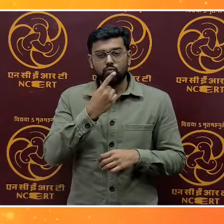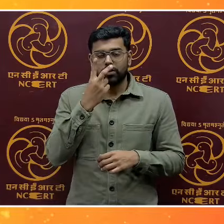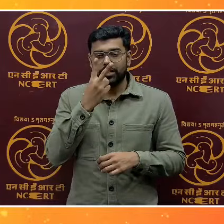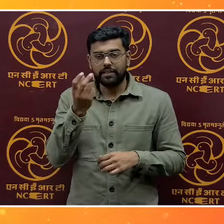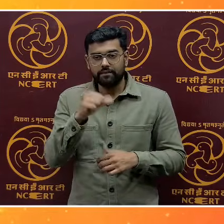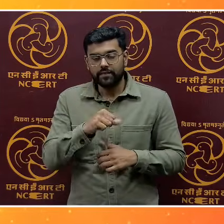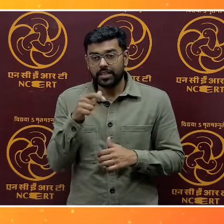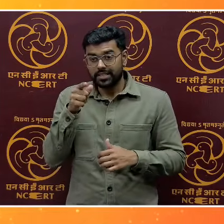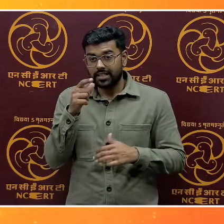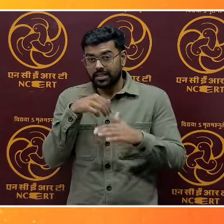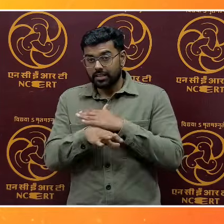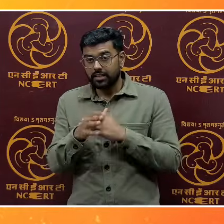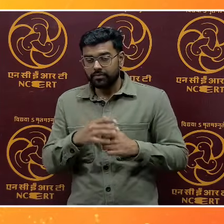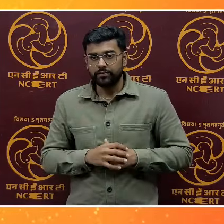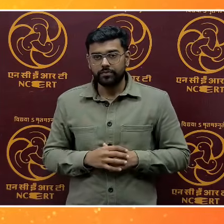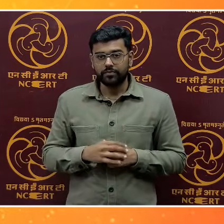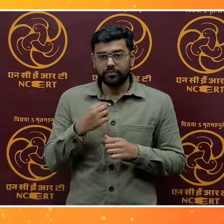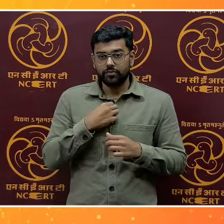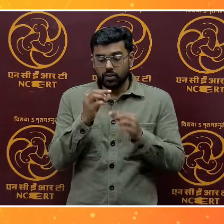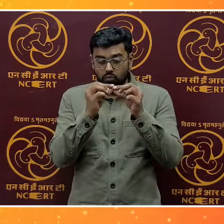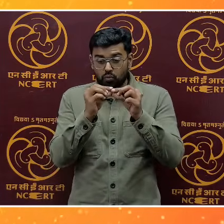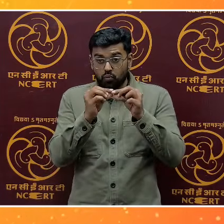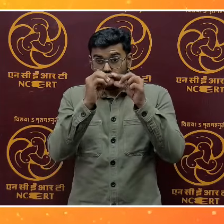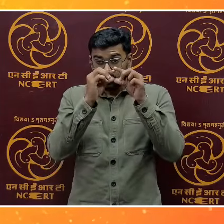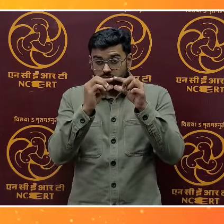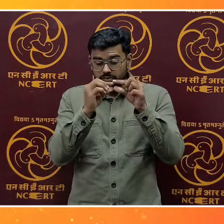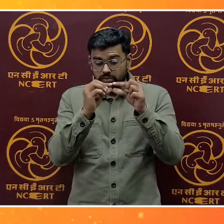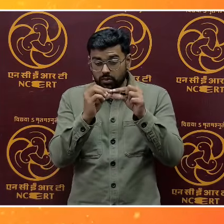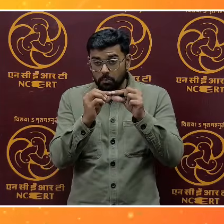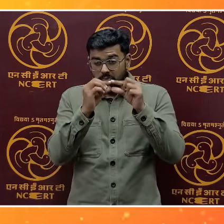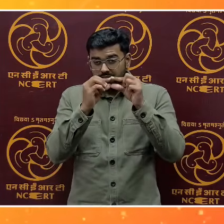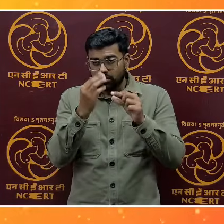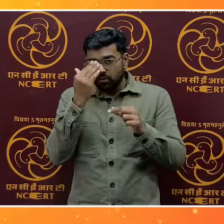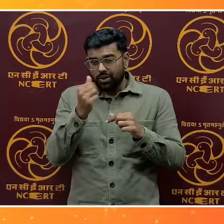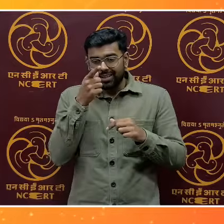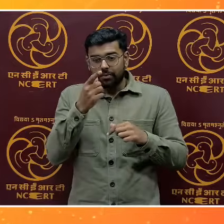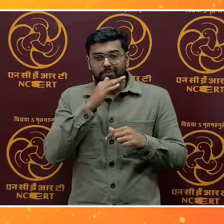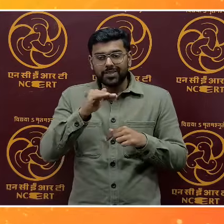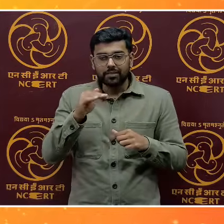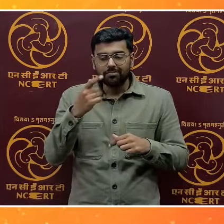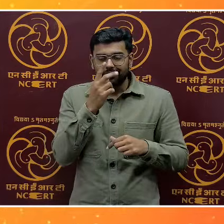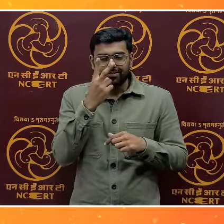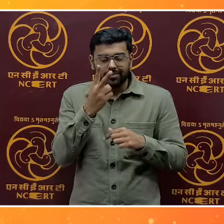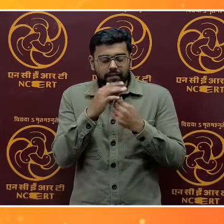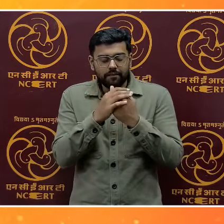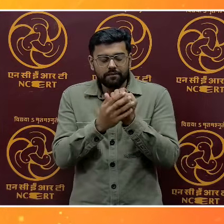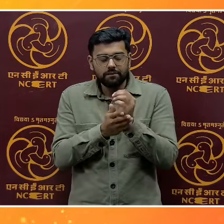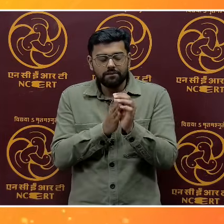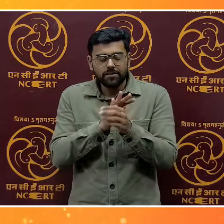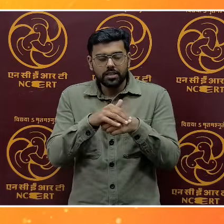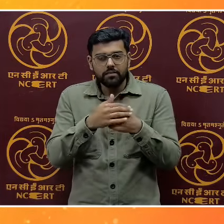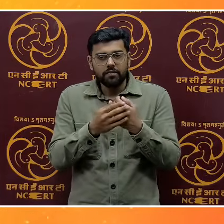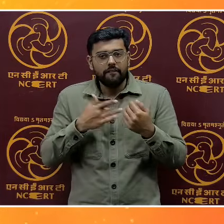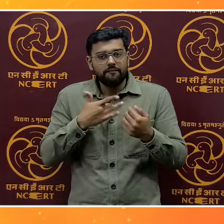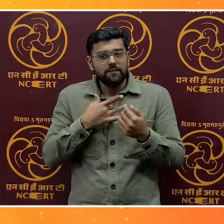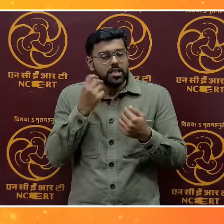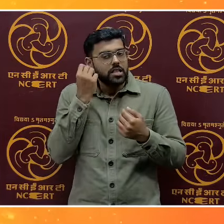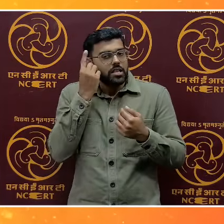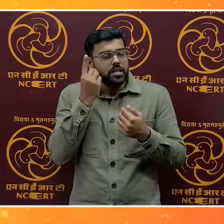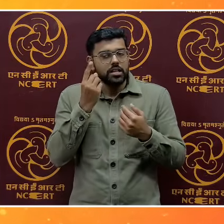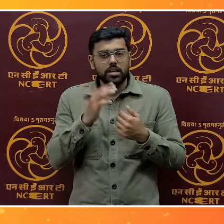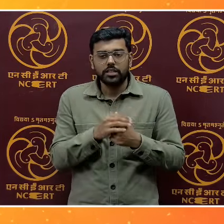This I have used a little thick wool so that for them it becomes easy, and this to show them how the thread